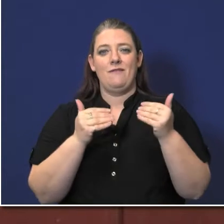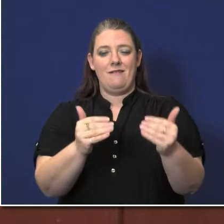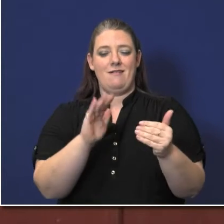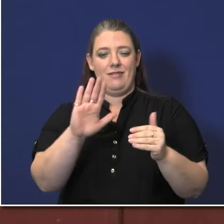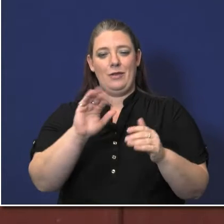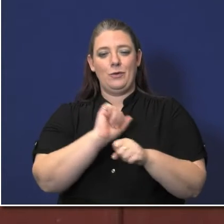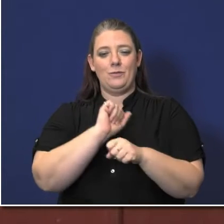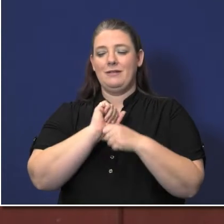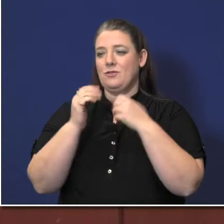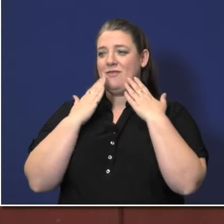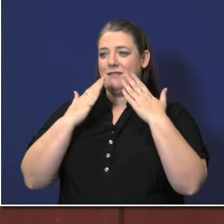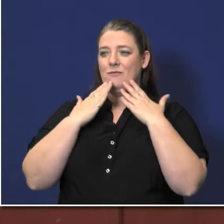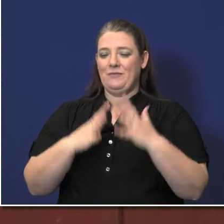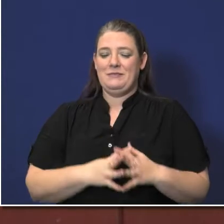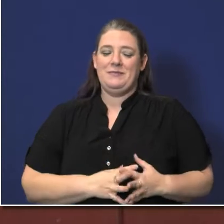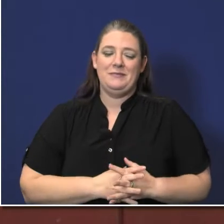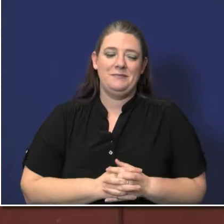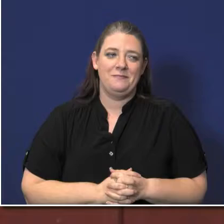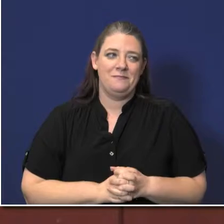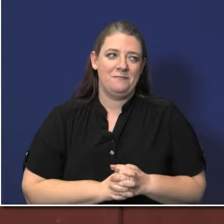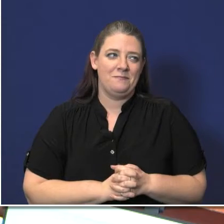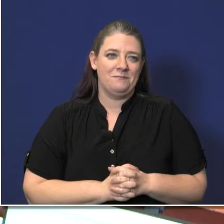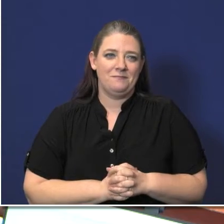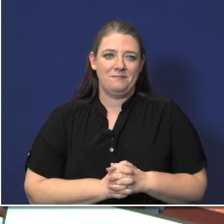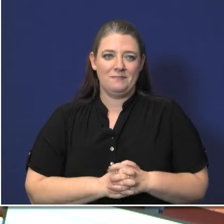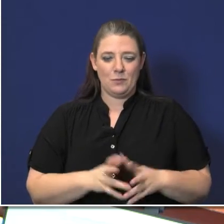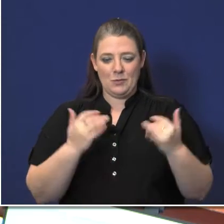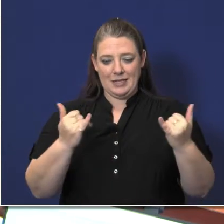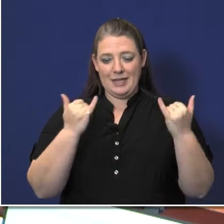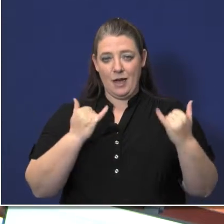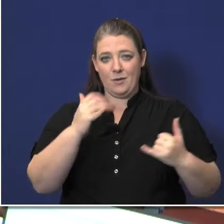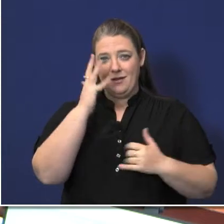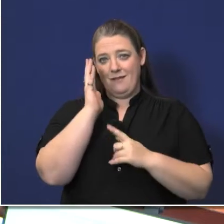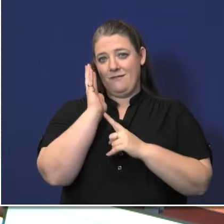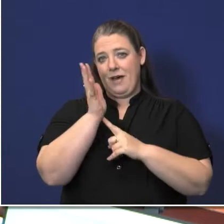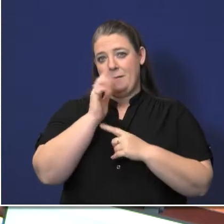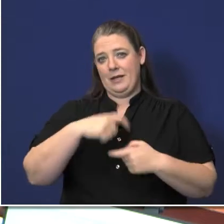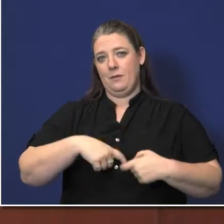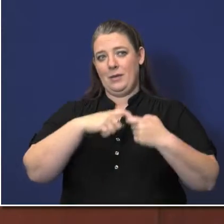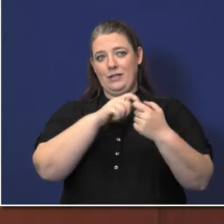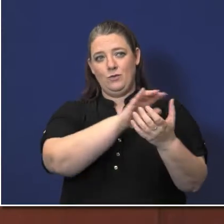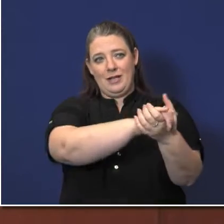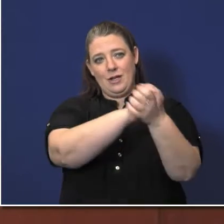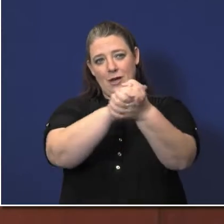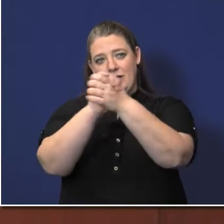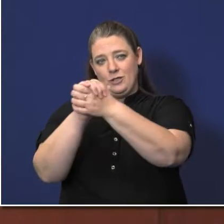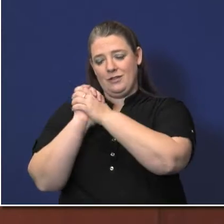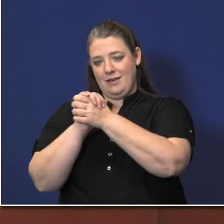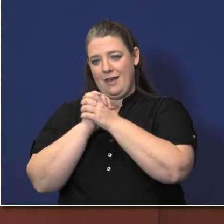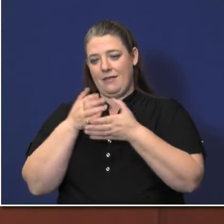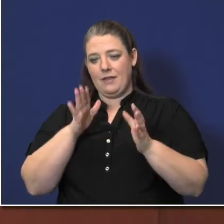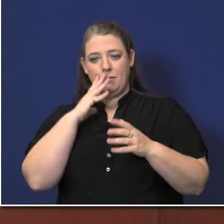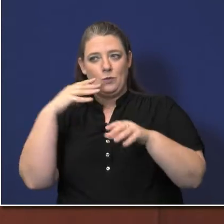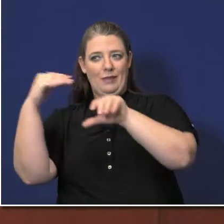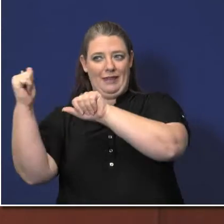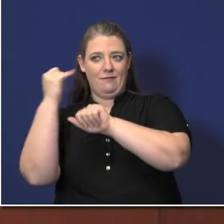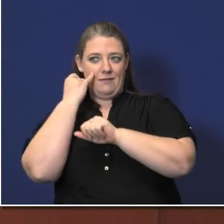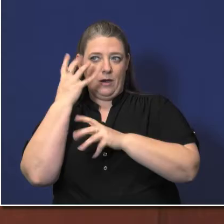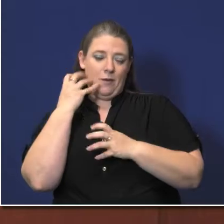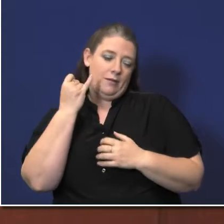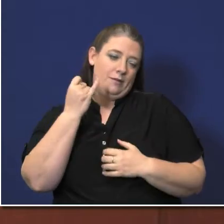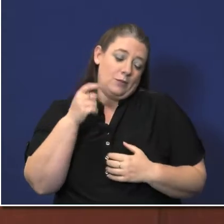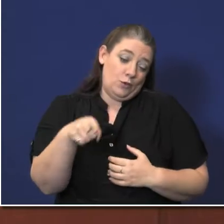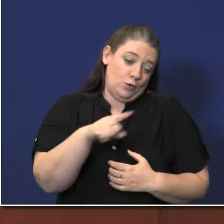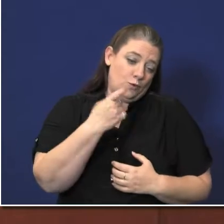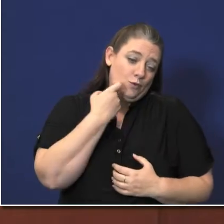So thank you. We'll now take a 5-minute break to congratulate and allow them to leave if they want to, although you just got hired